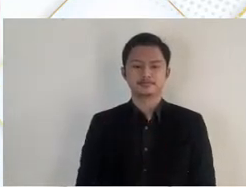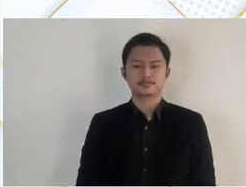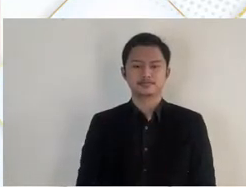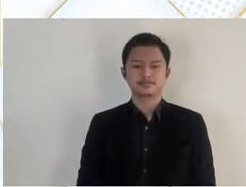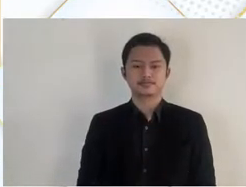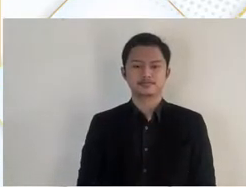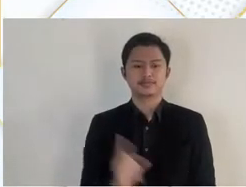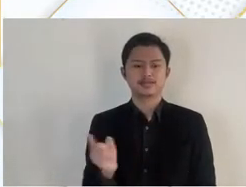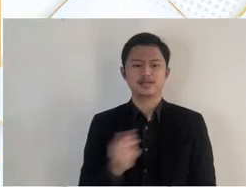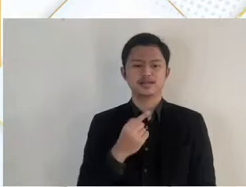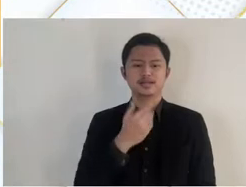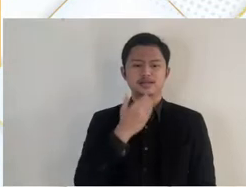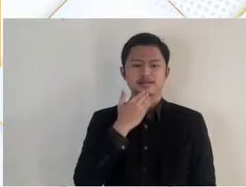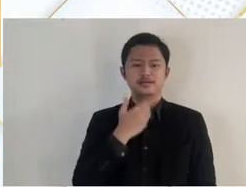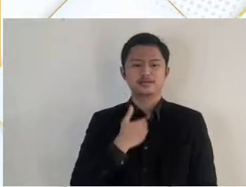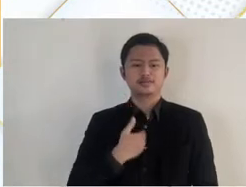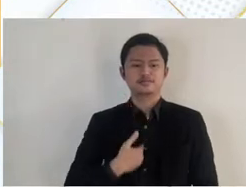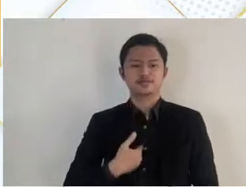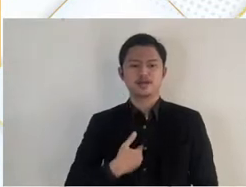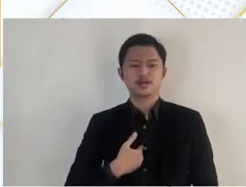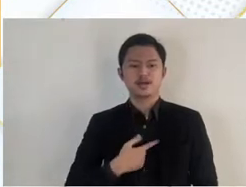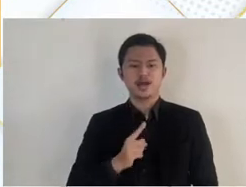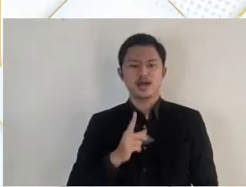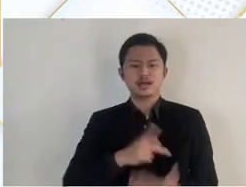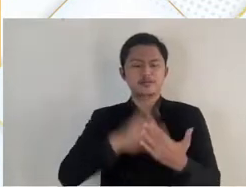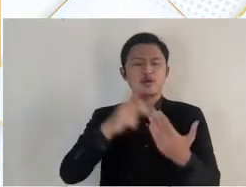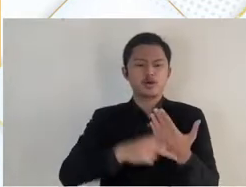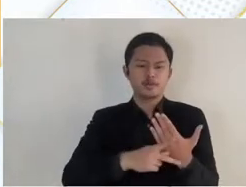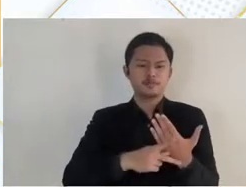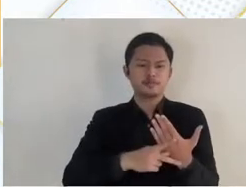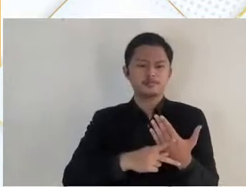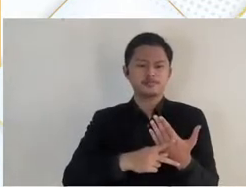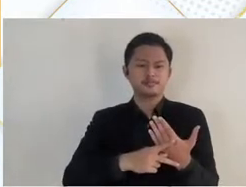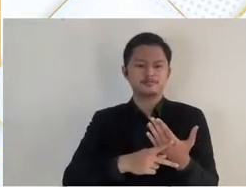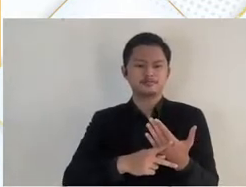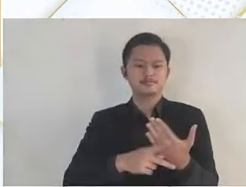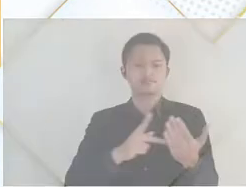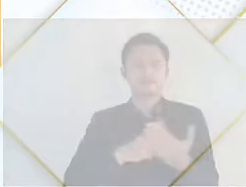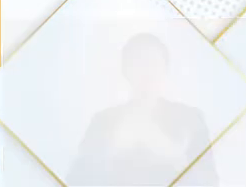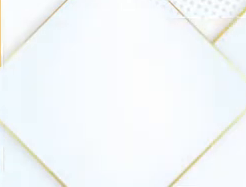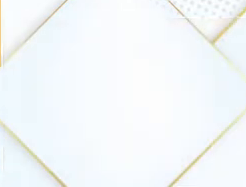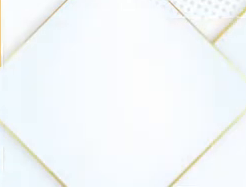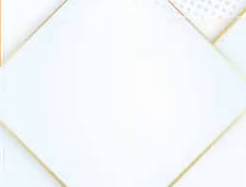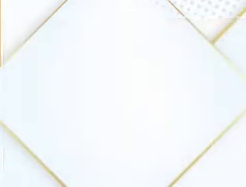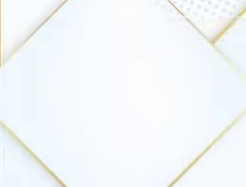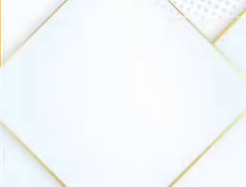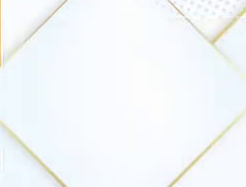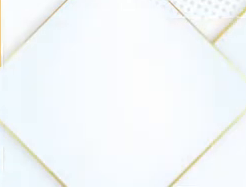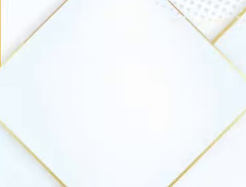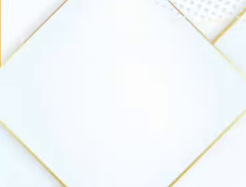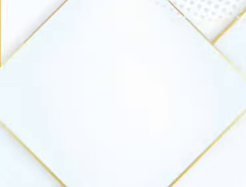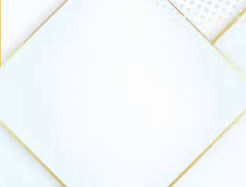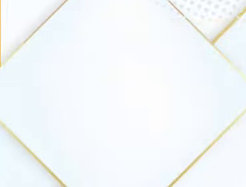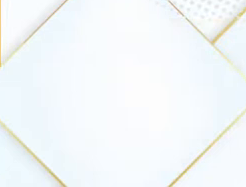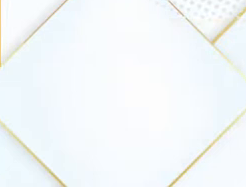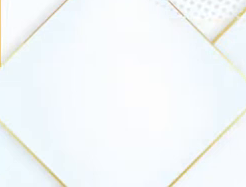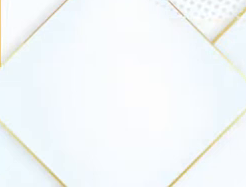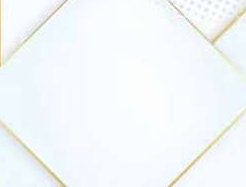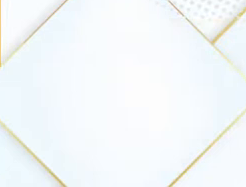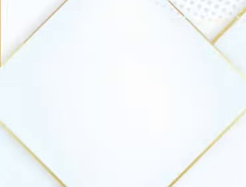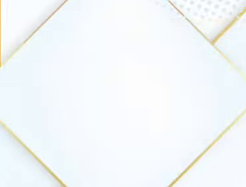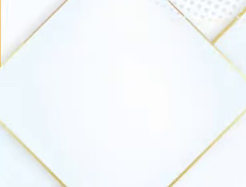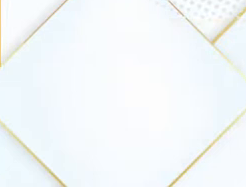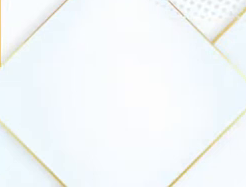have ongoing programs between Fiji military as well as the Indonesian armed forces in terms